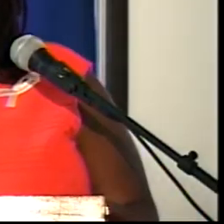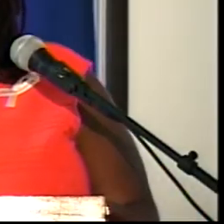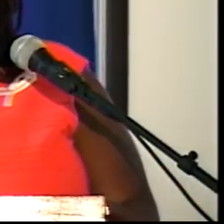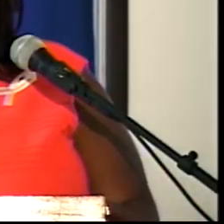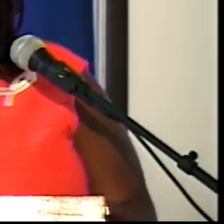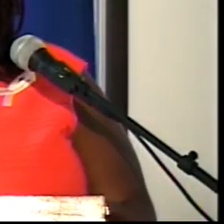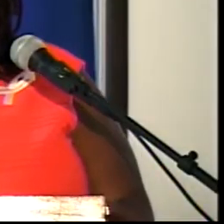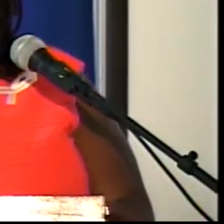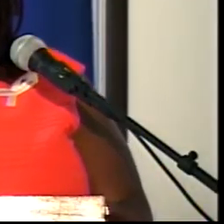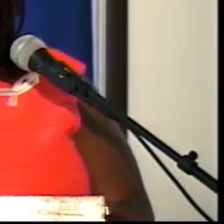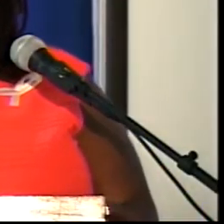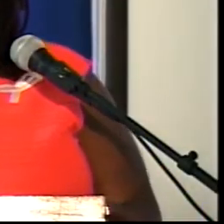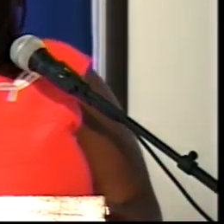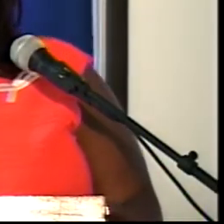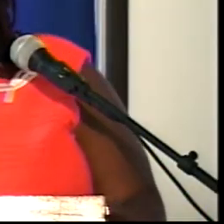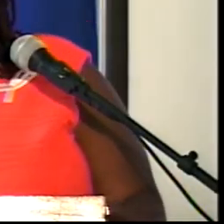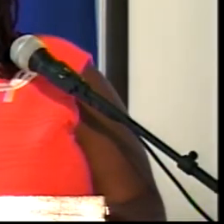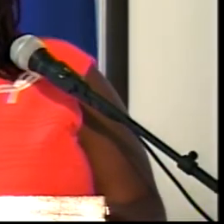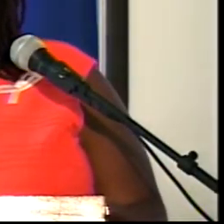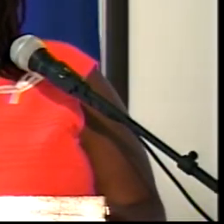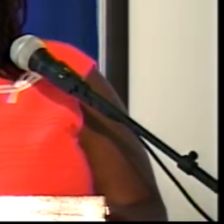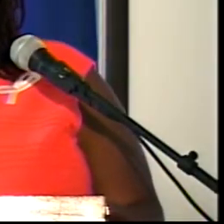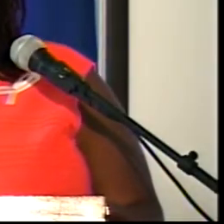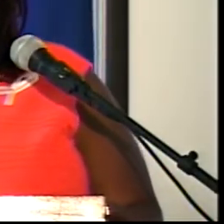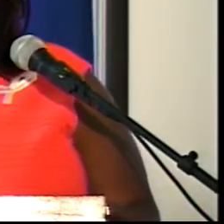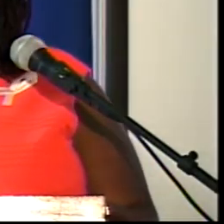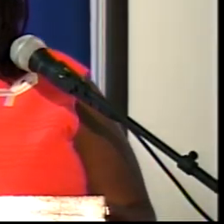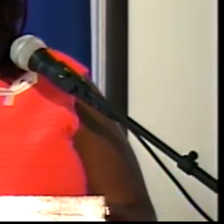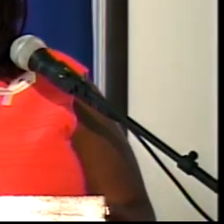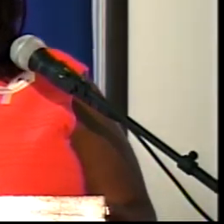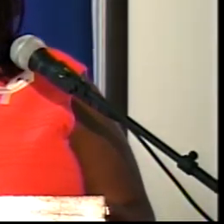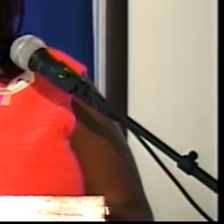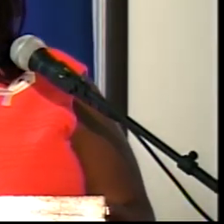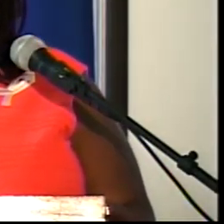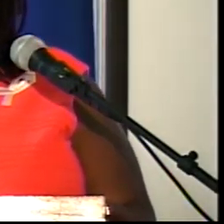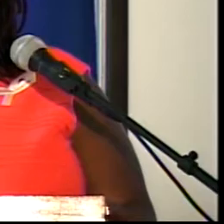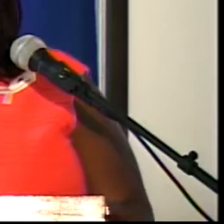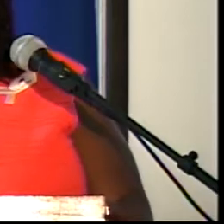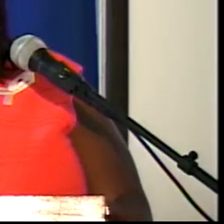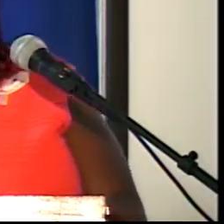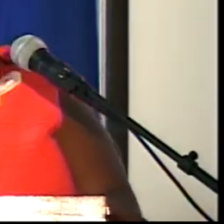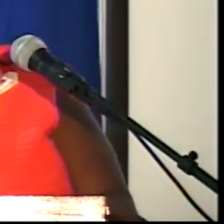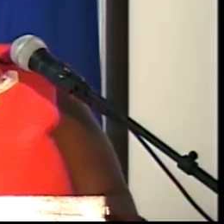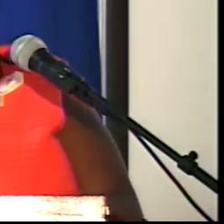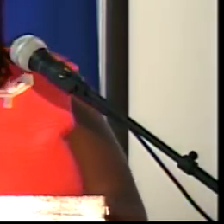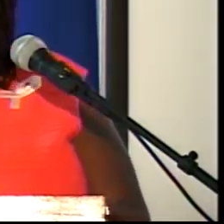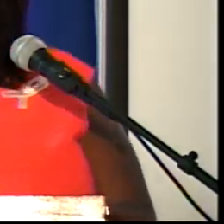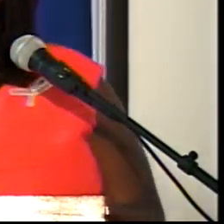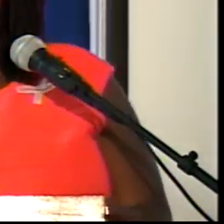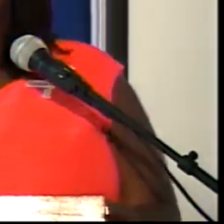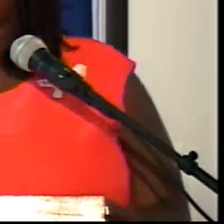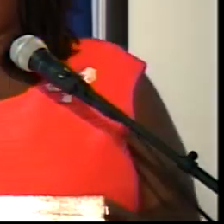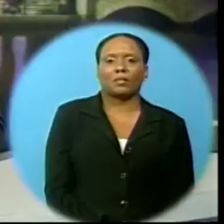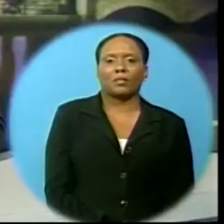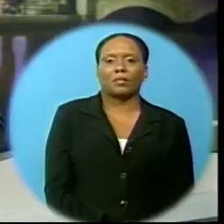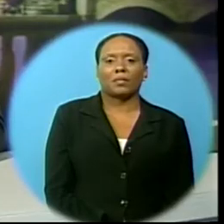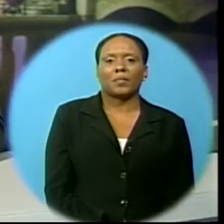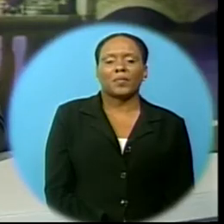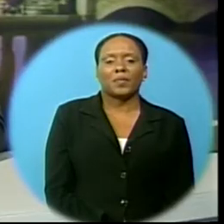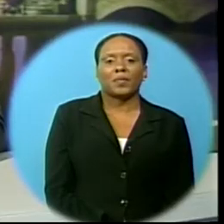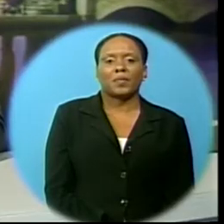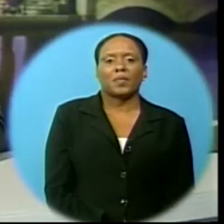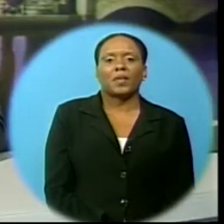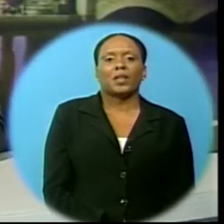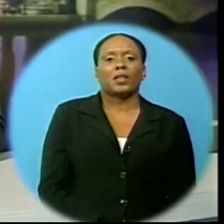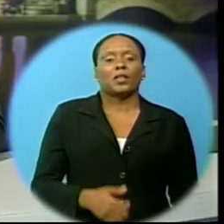an amendment be made to the Act to include workplace policies that deal with workplace violence.